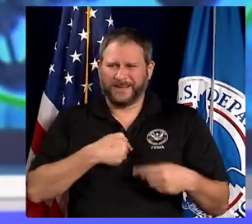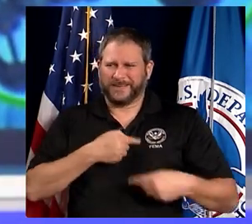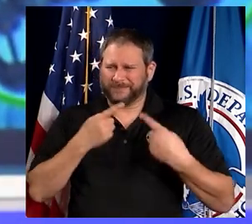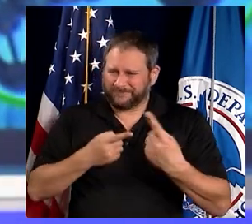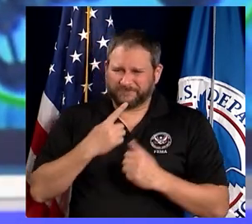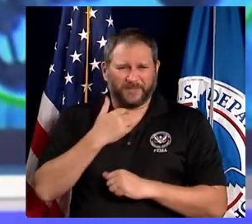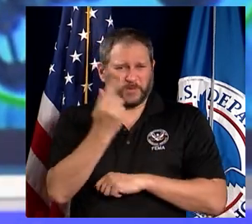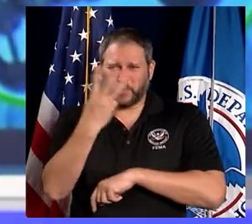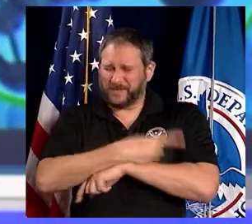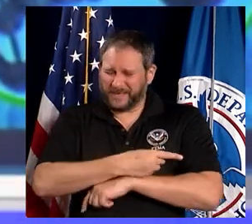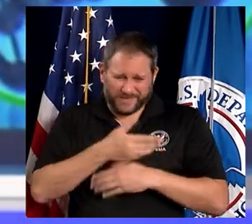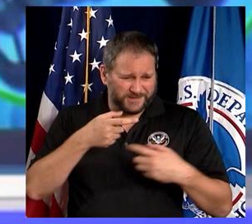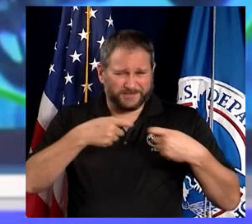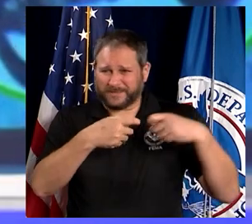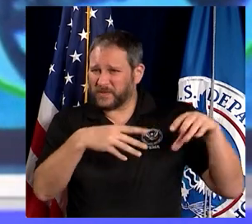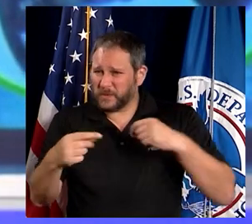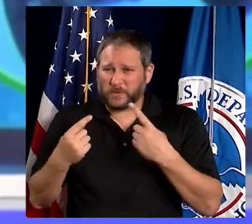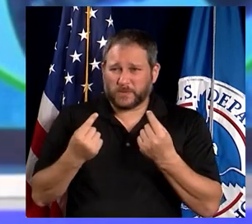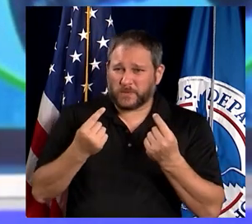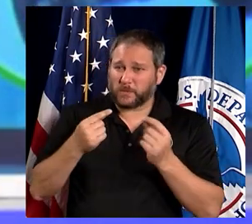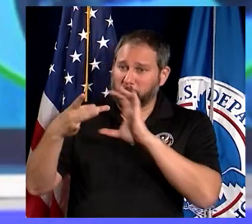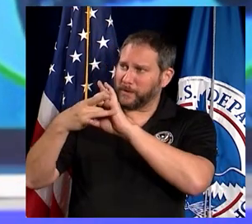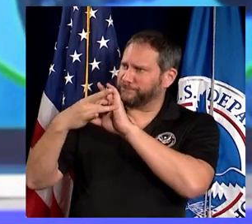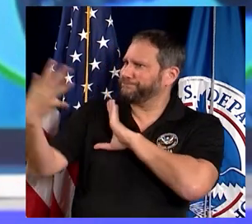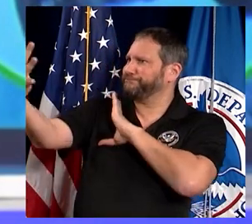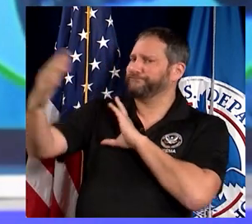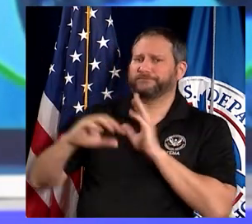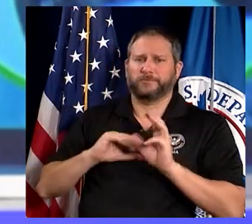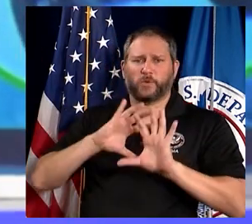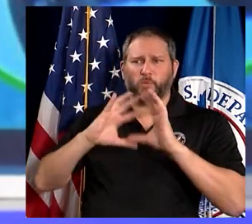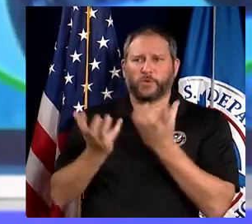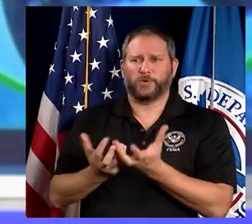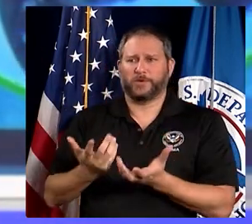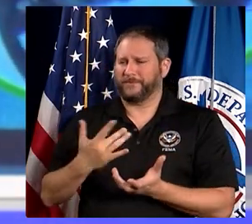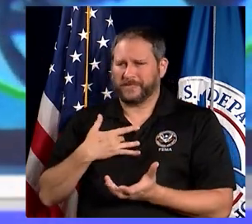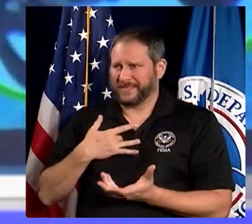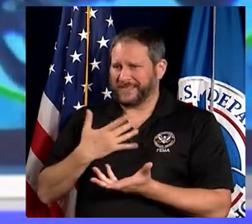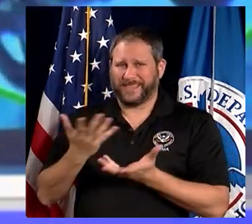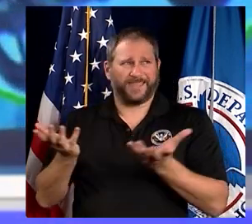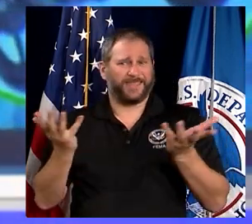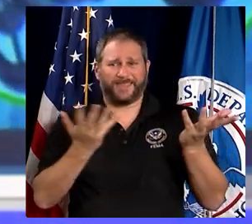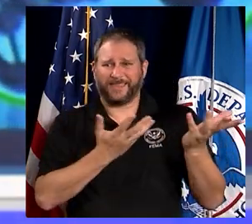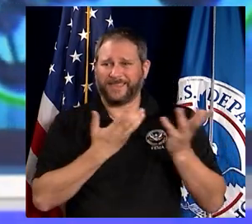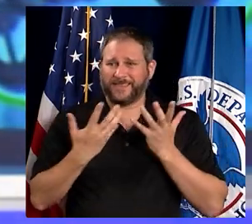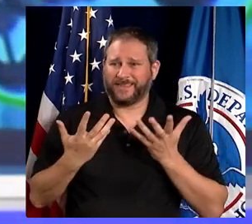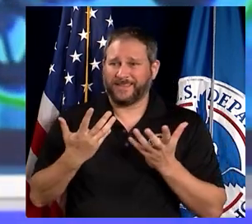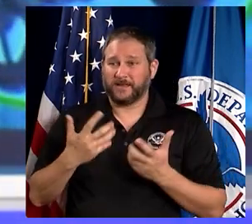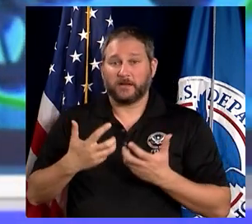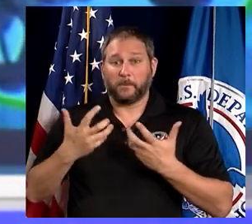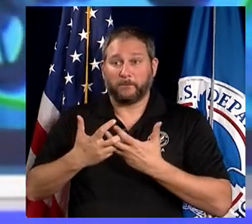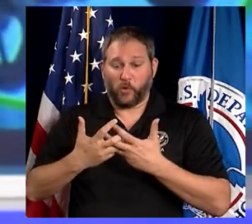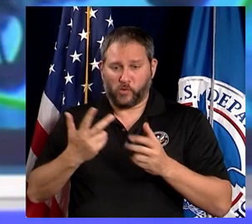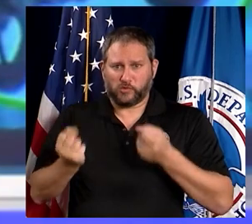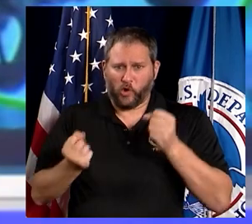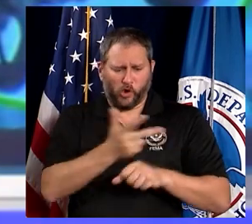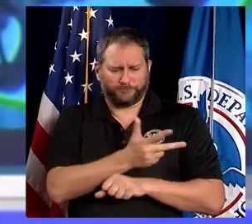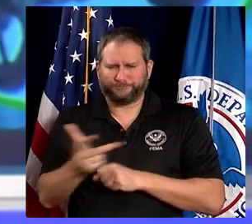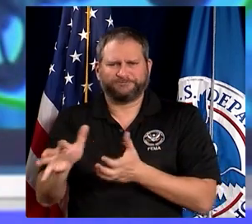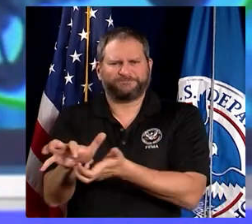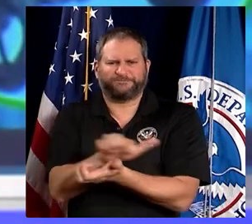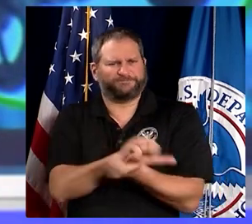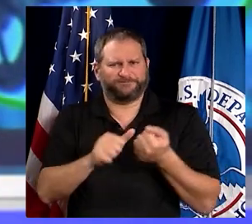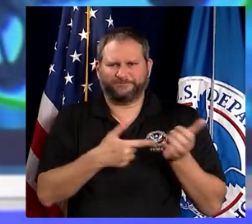from the rest of the world, had no power, and every motor vehicle on the island had been damaged by the flood, every single